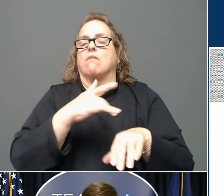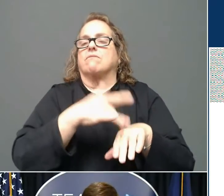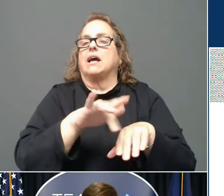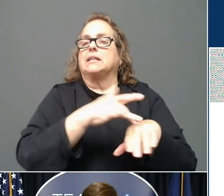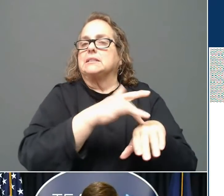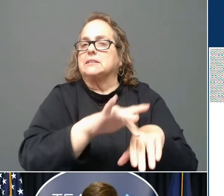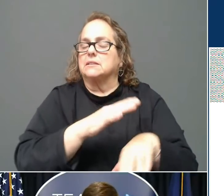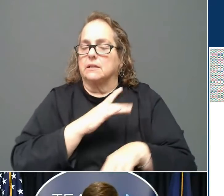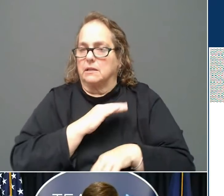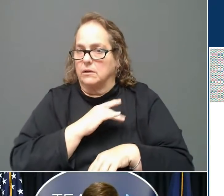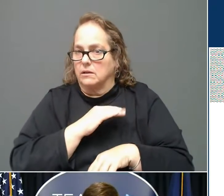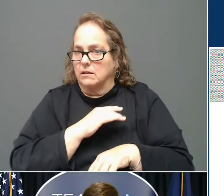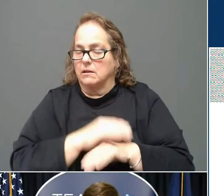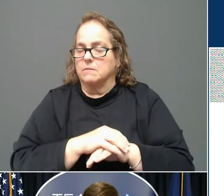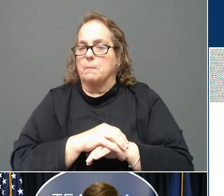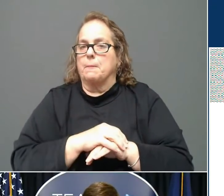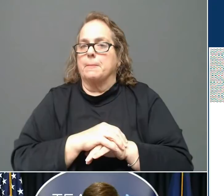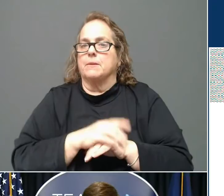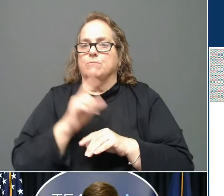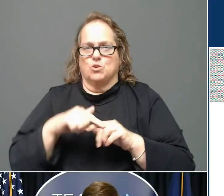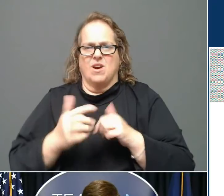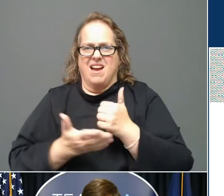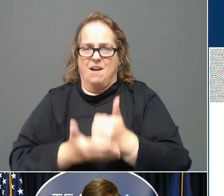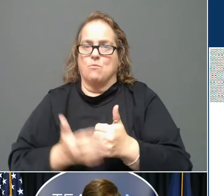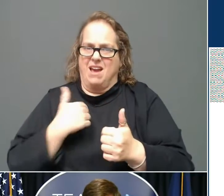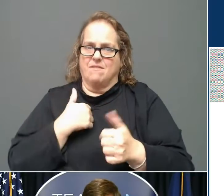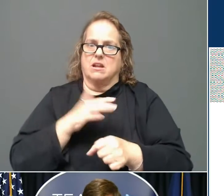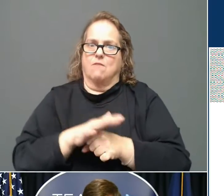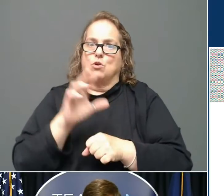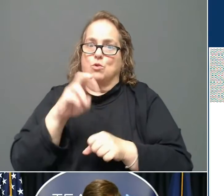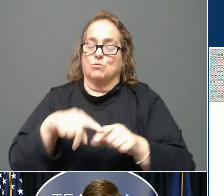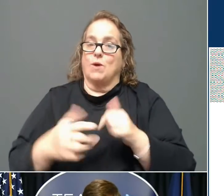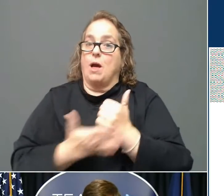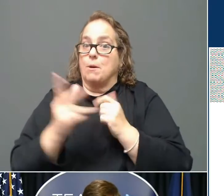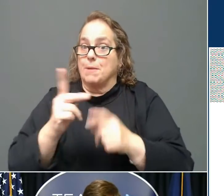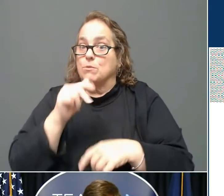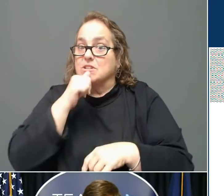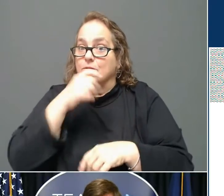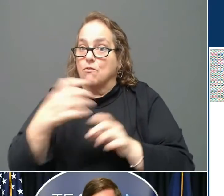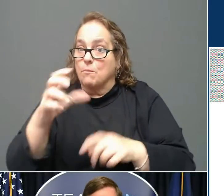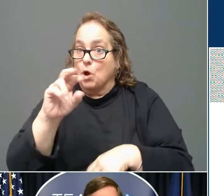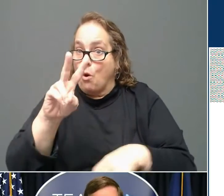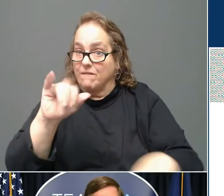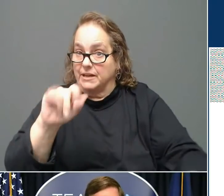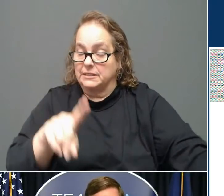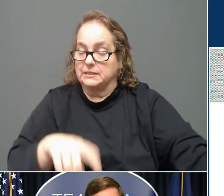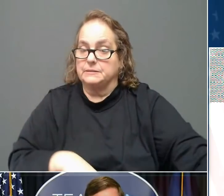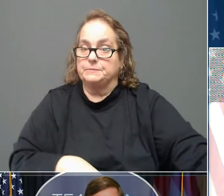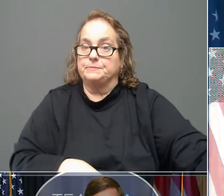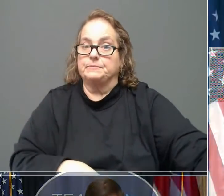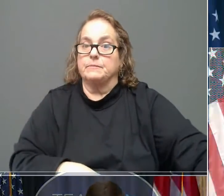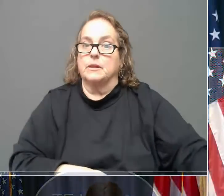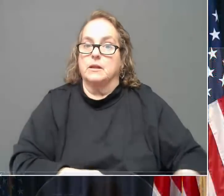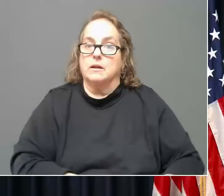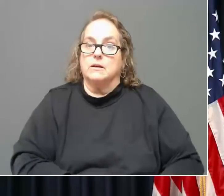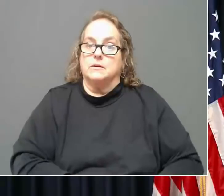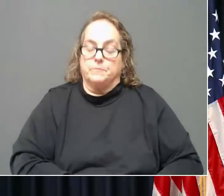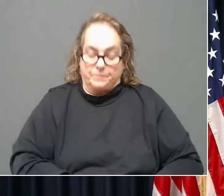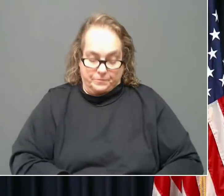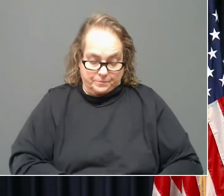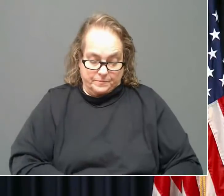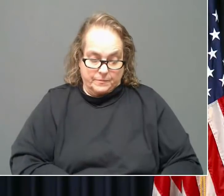suffering from COVID. Fourth piece of good news is we now have 3